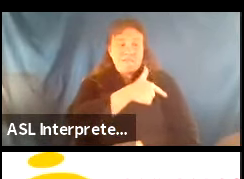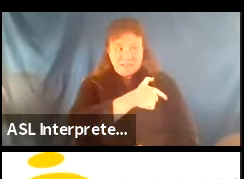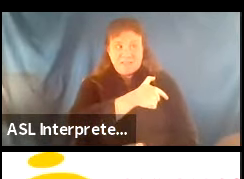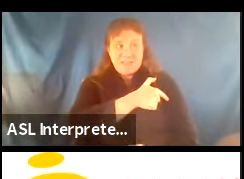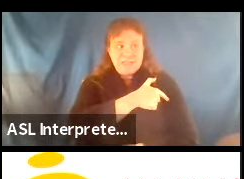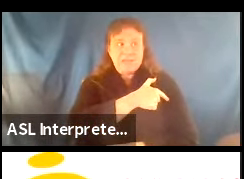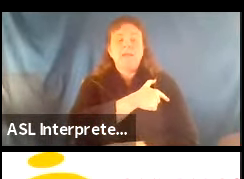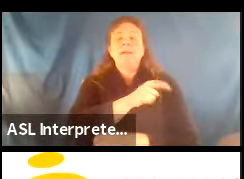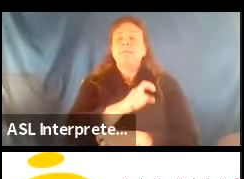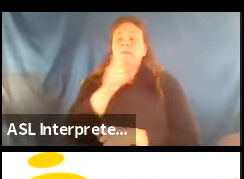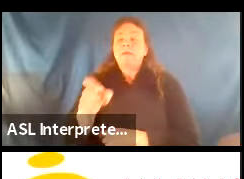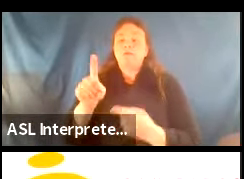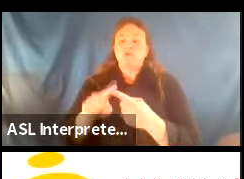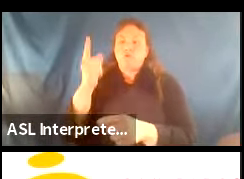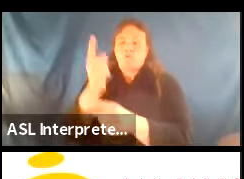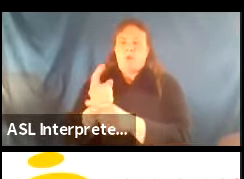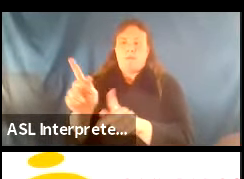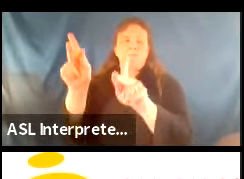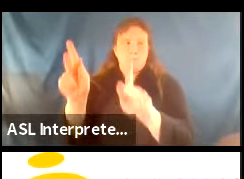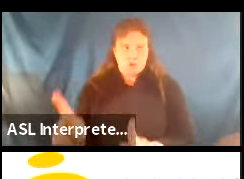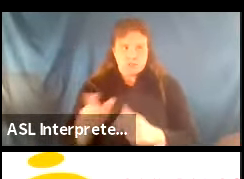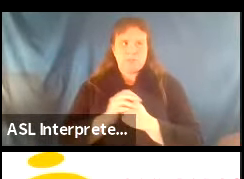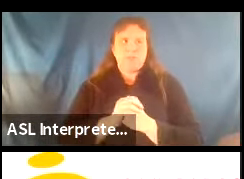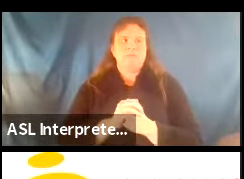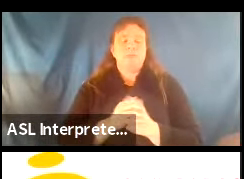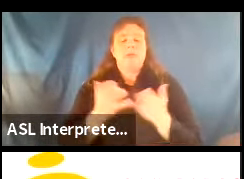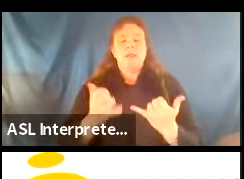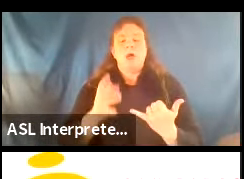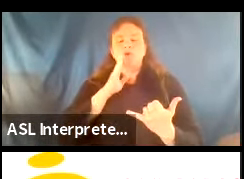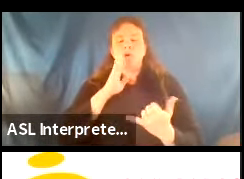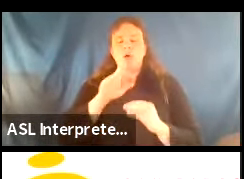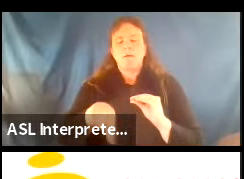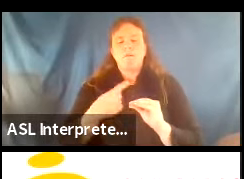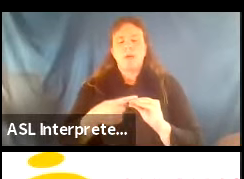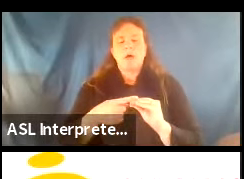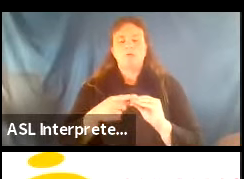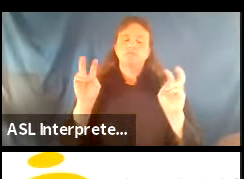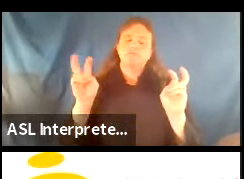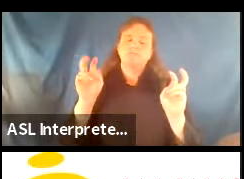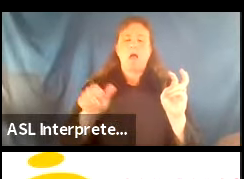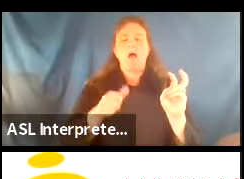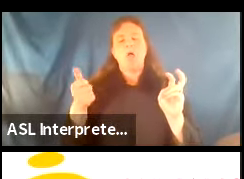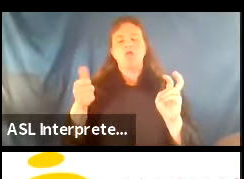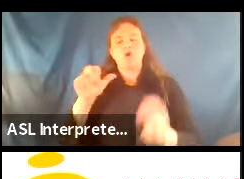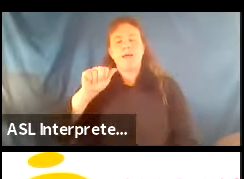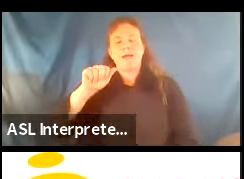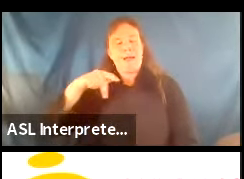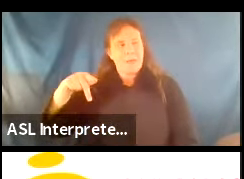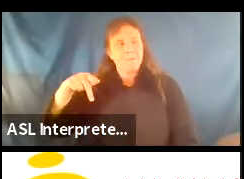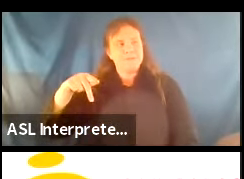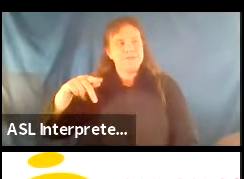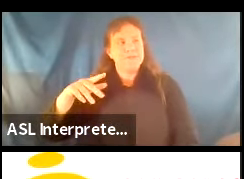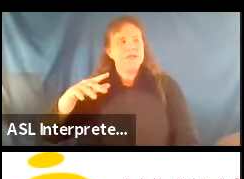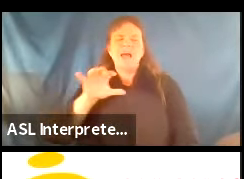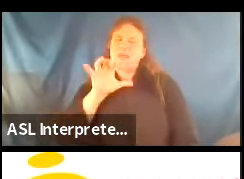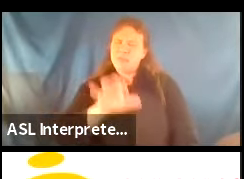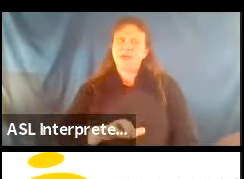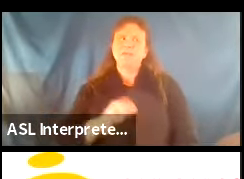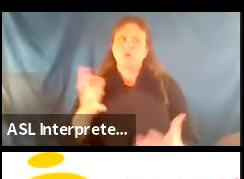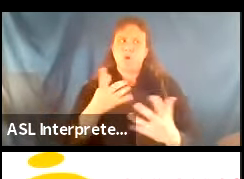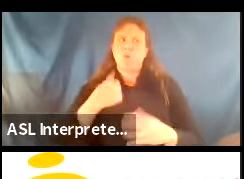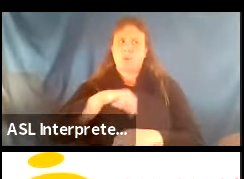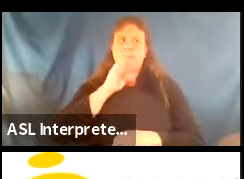it. Now, when we talk about other applications, that's exactly what we mean. And Blue Shield has started